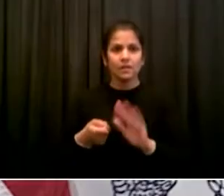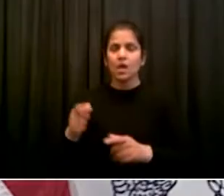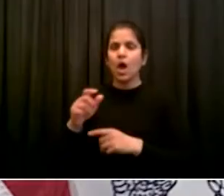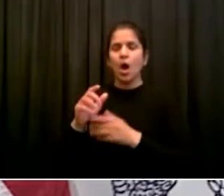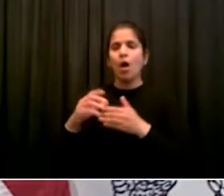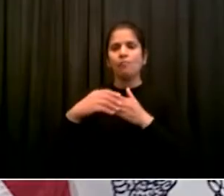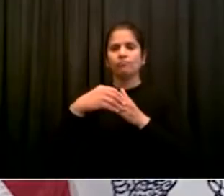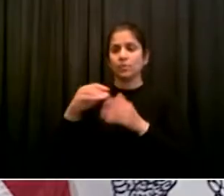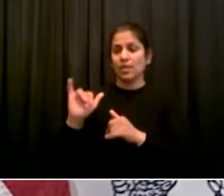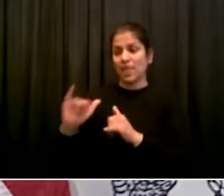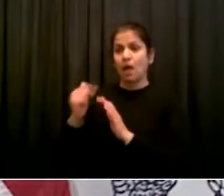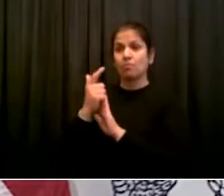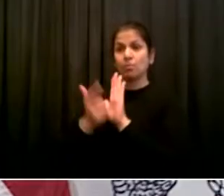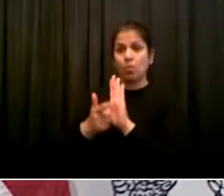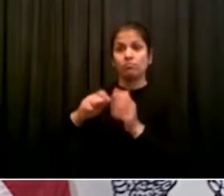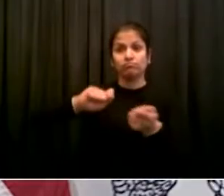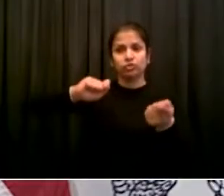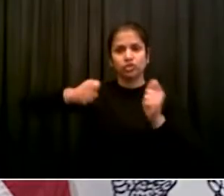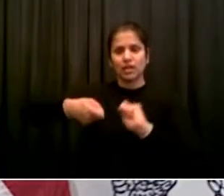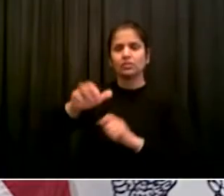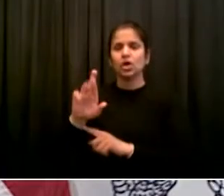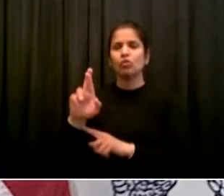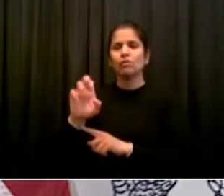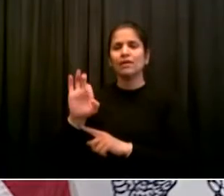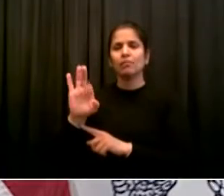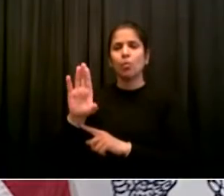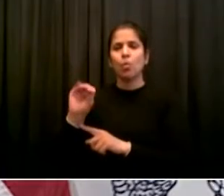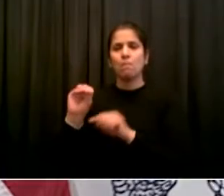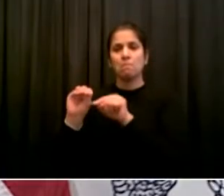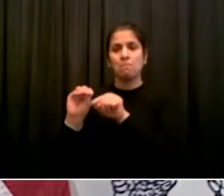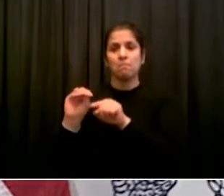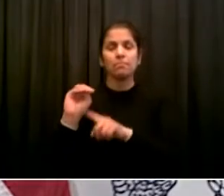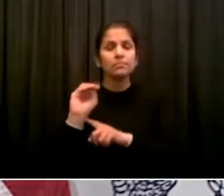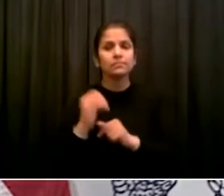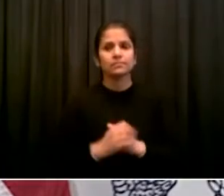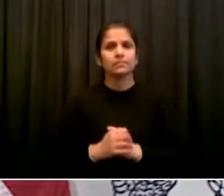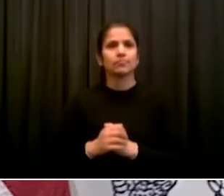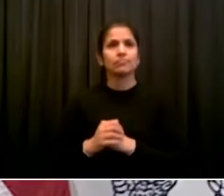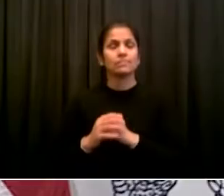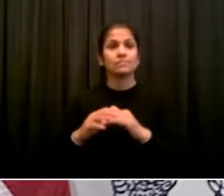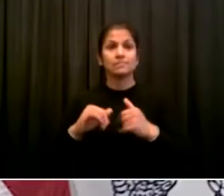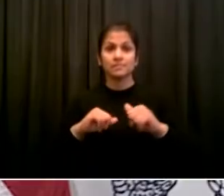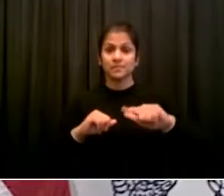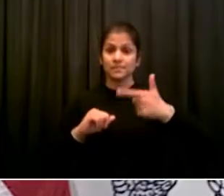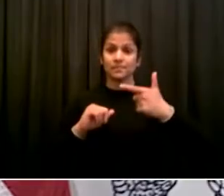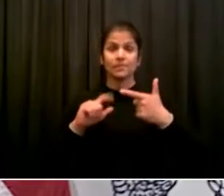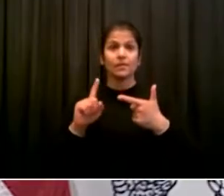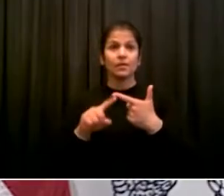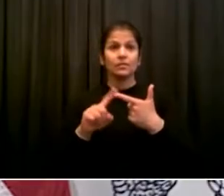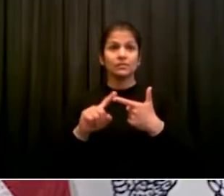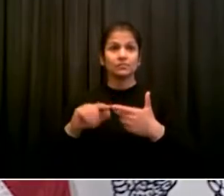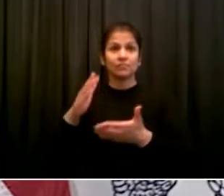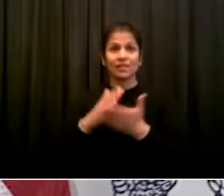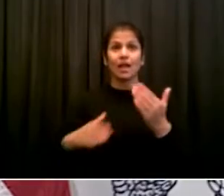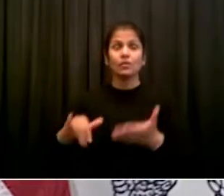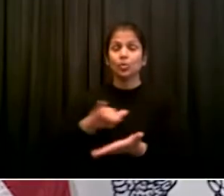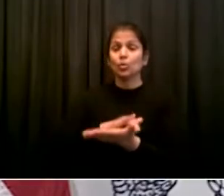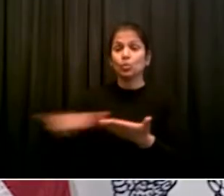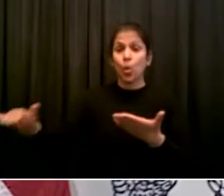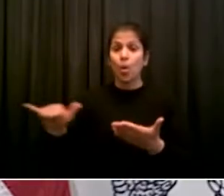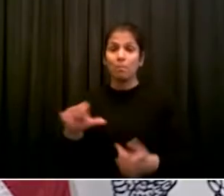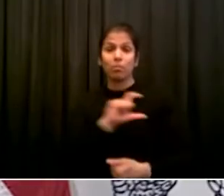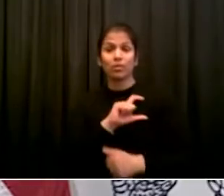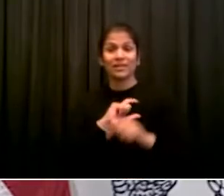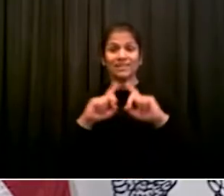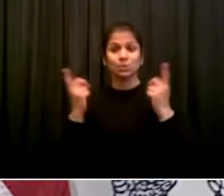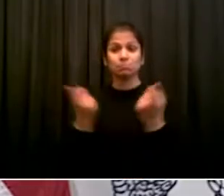we're presenting today, the second part of the reform proposal for the NYPD. More to come in the days ahead, but this